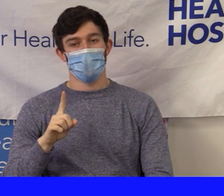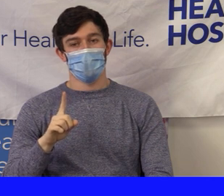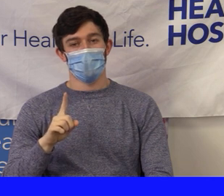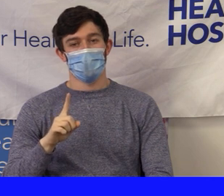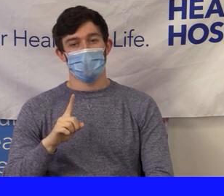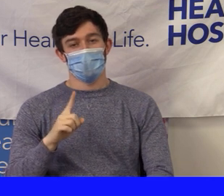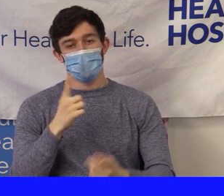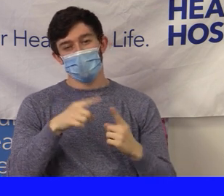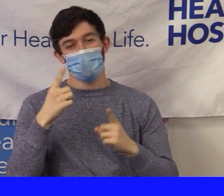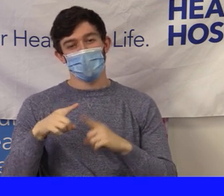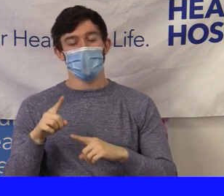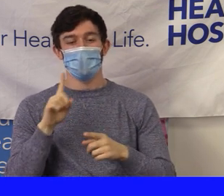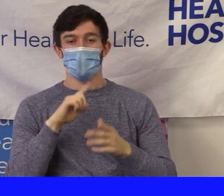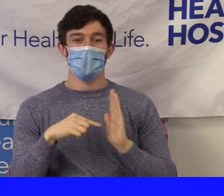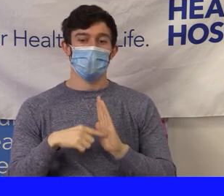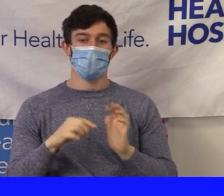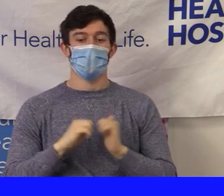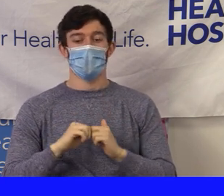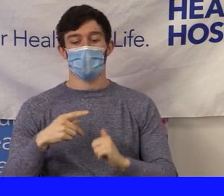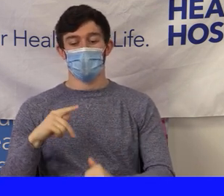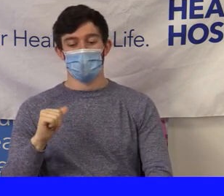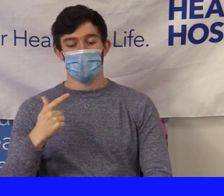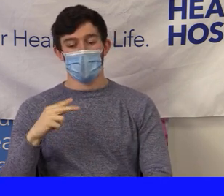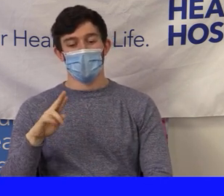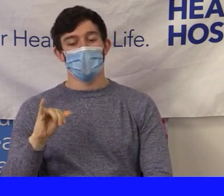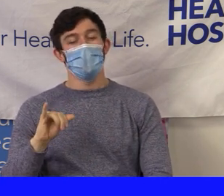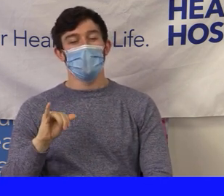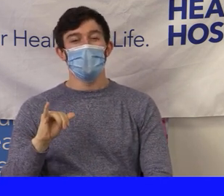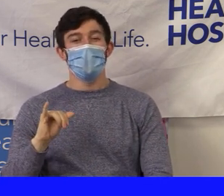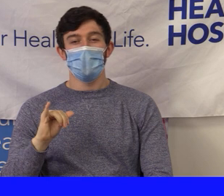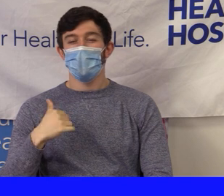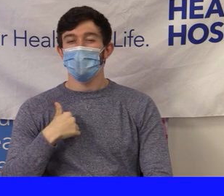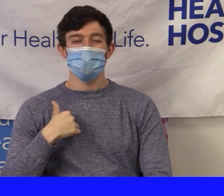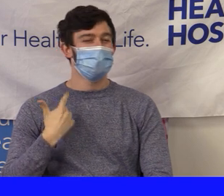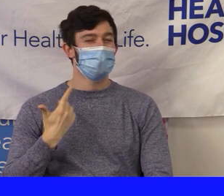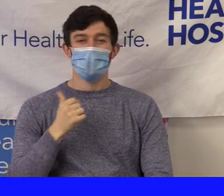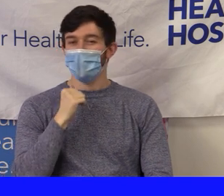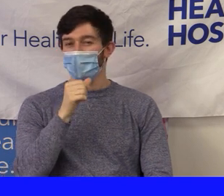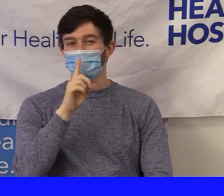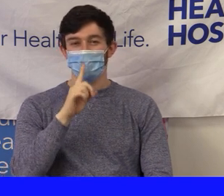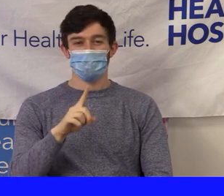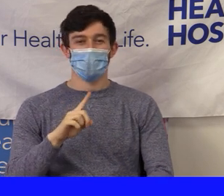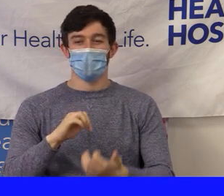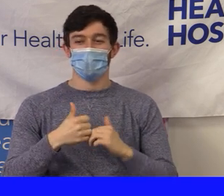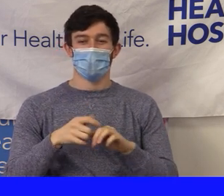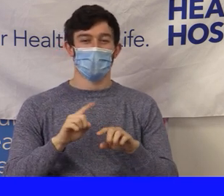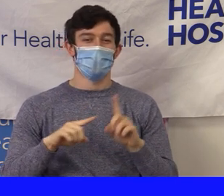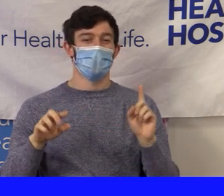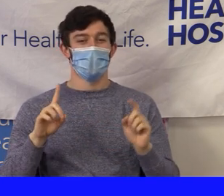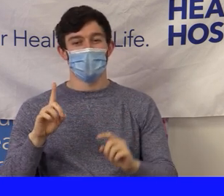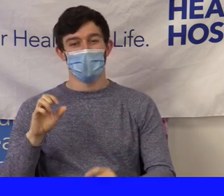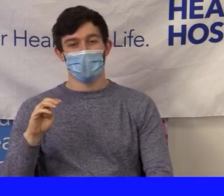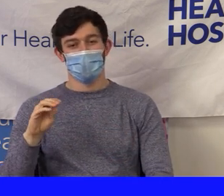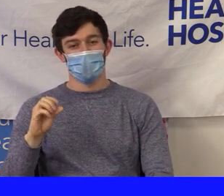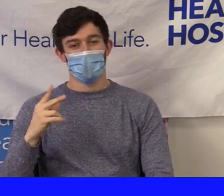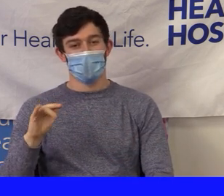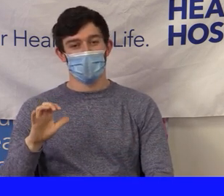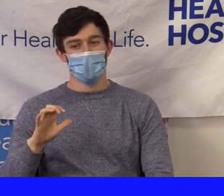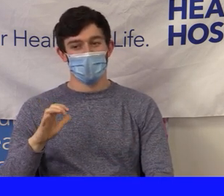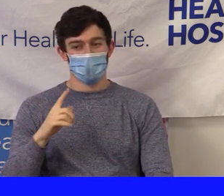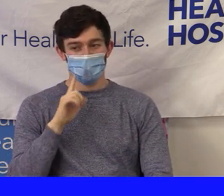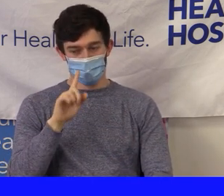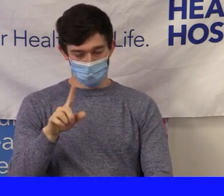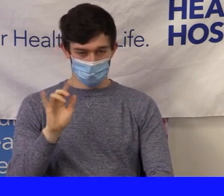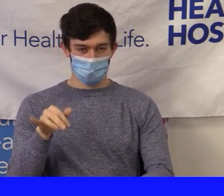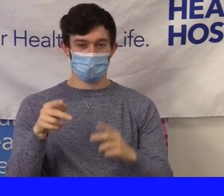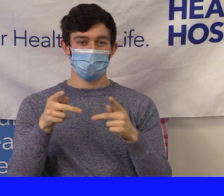agreements, like with PAGNI. I'm not so sure how different is the demographics of the